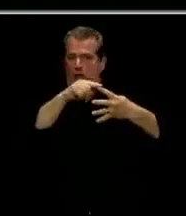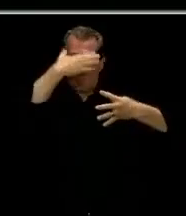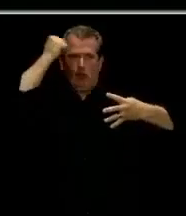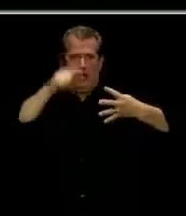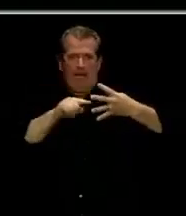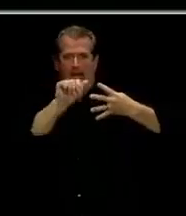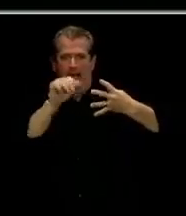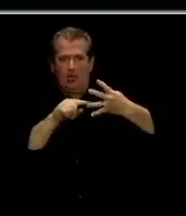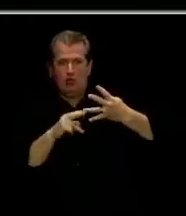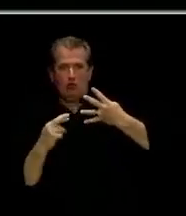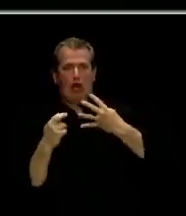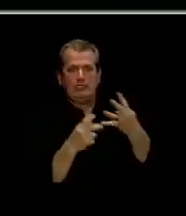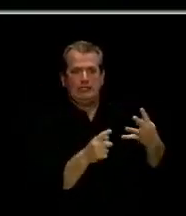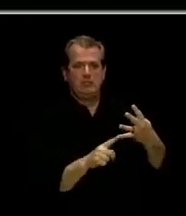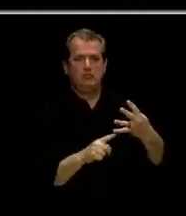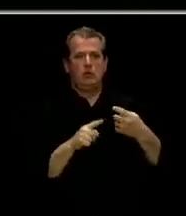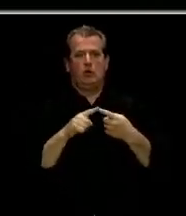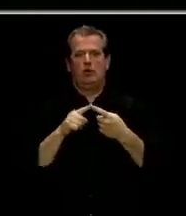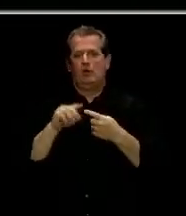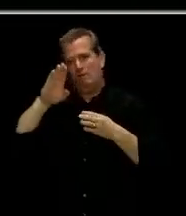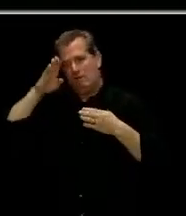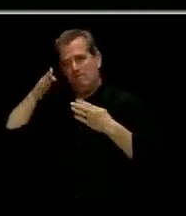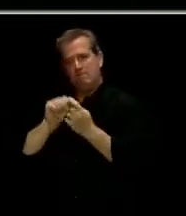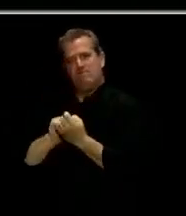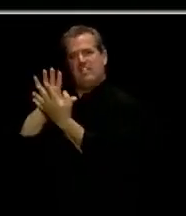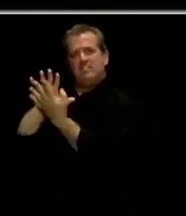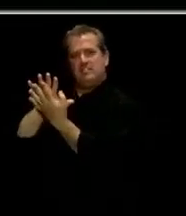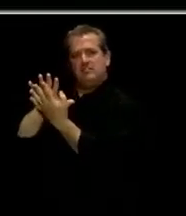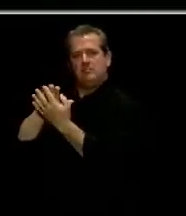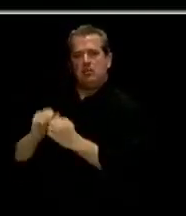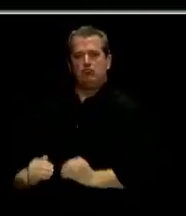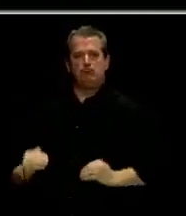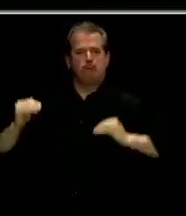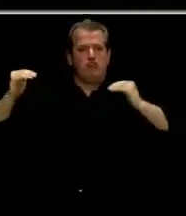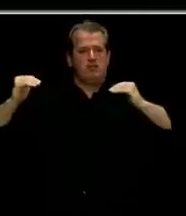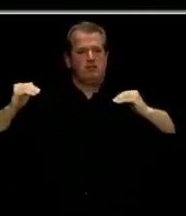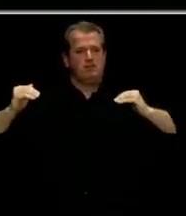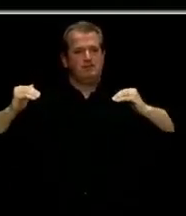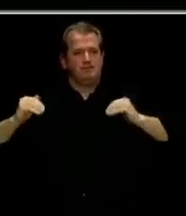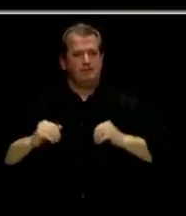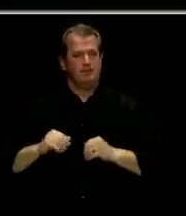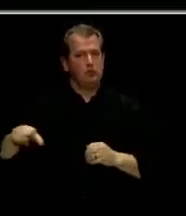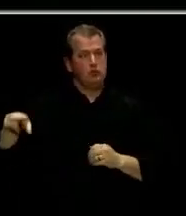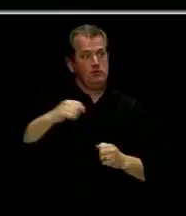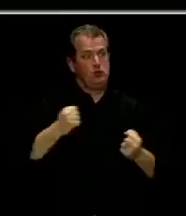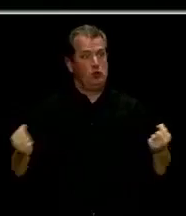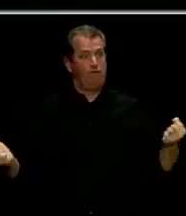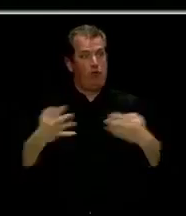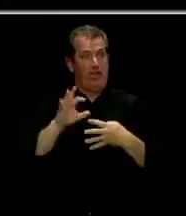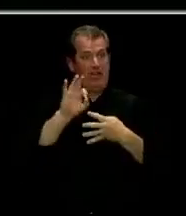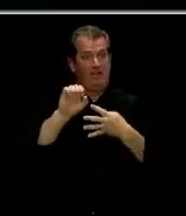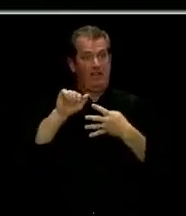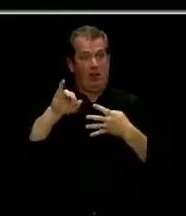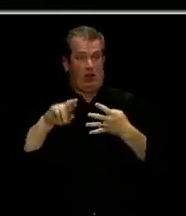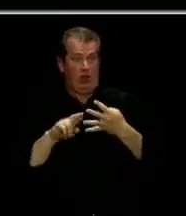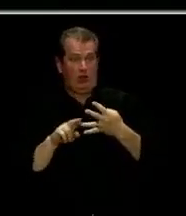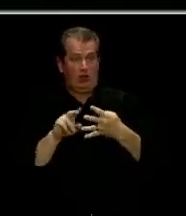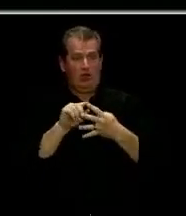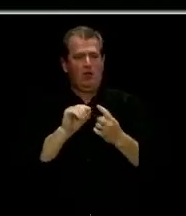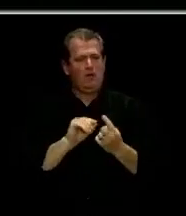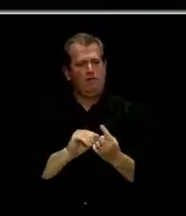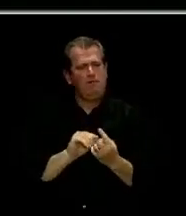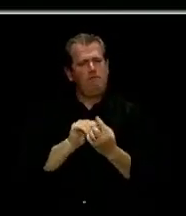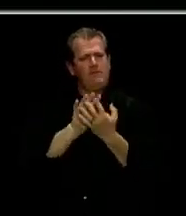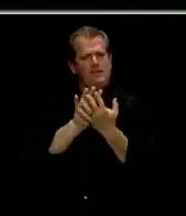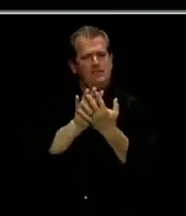or face everything and rise. So when you're facing fear, I encourage you to face it and rise above it, and we're